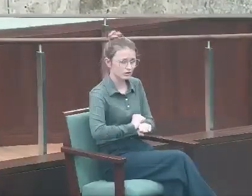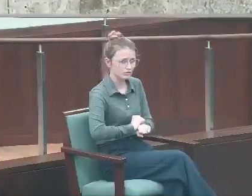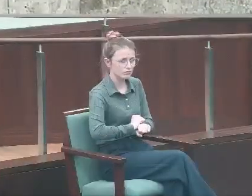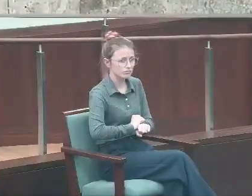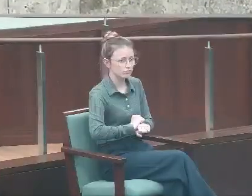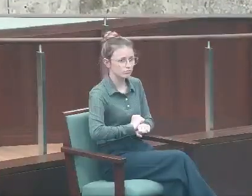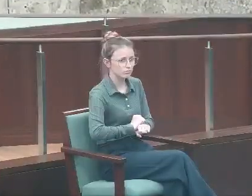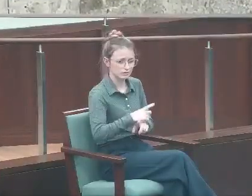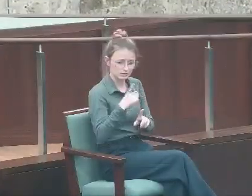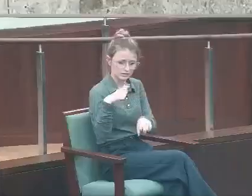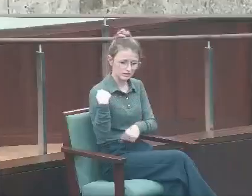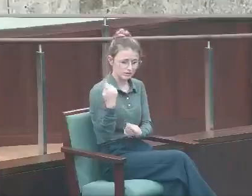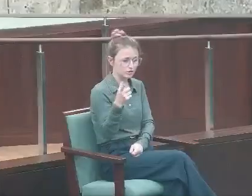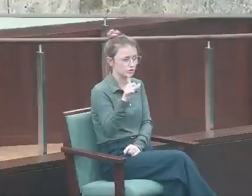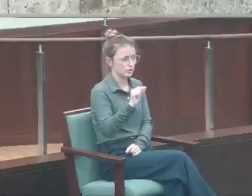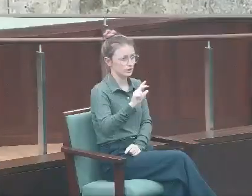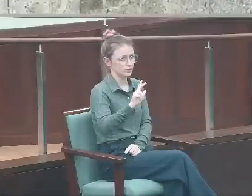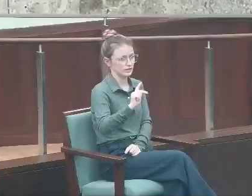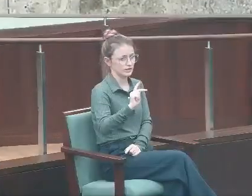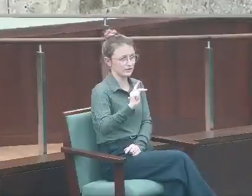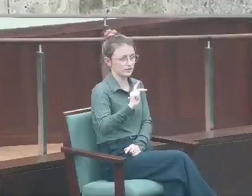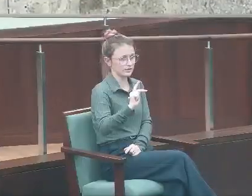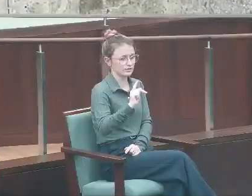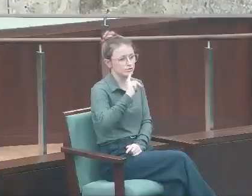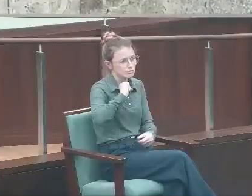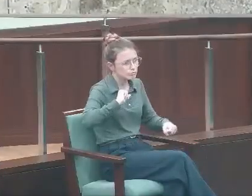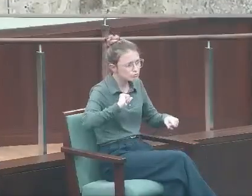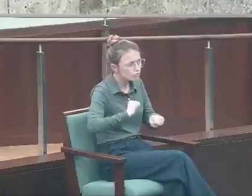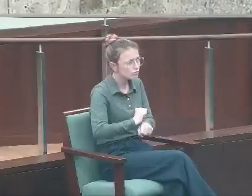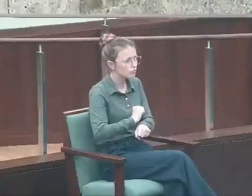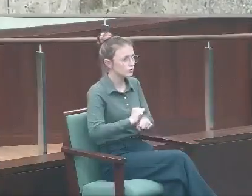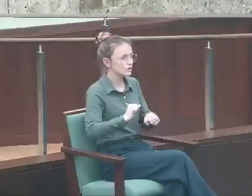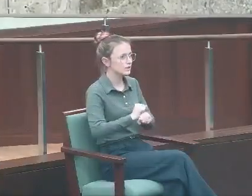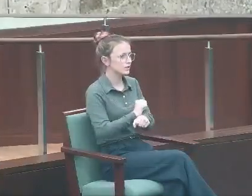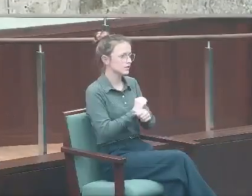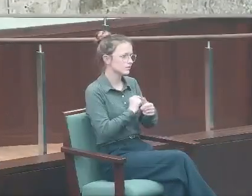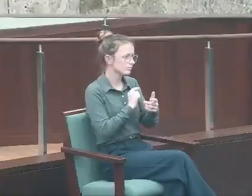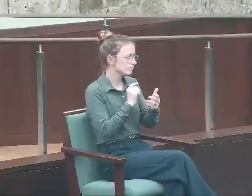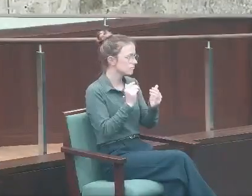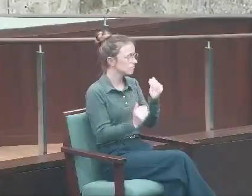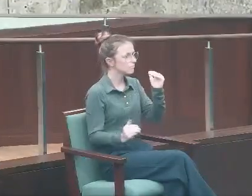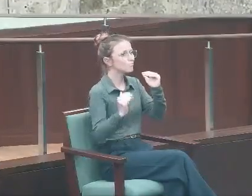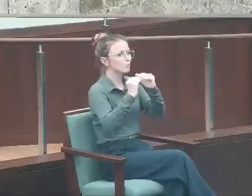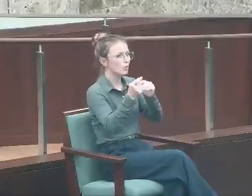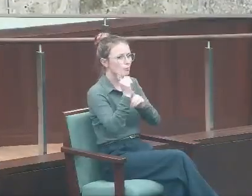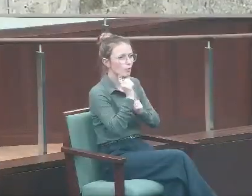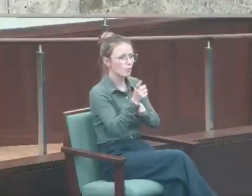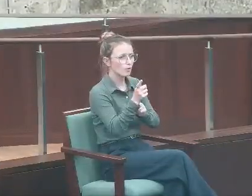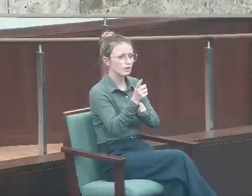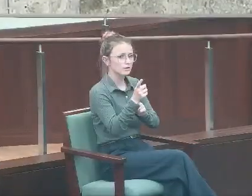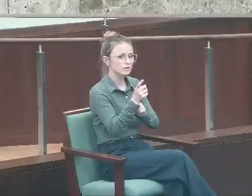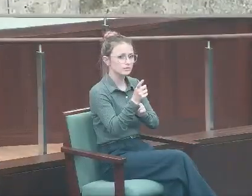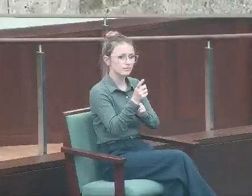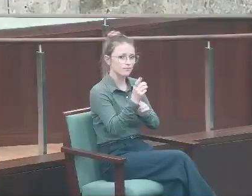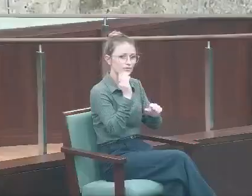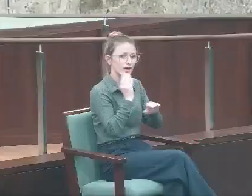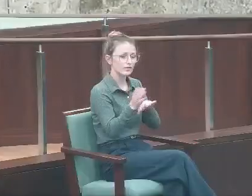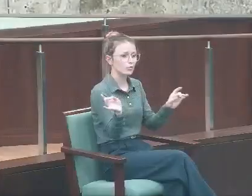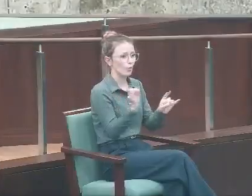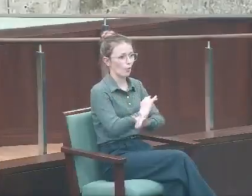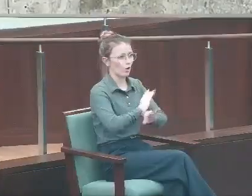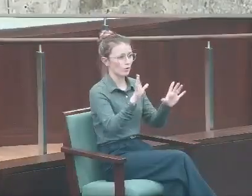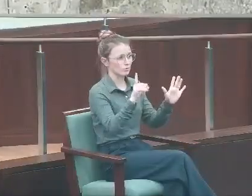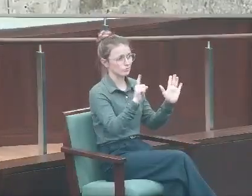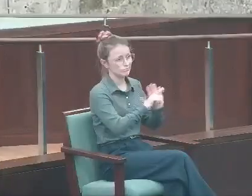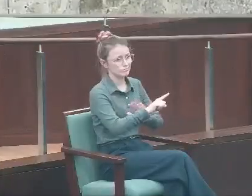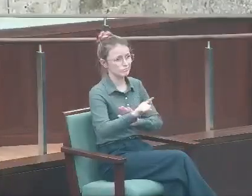7th, 2023, that has truly met the moment. Following the horrific massacre of Israeli